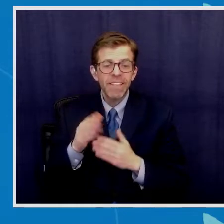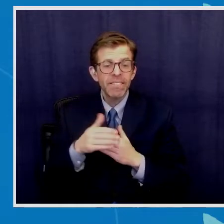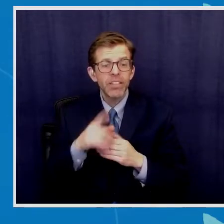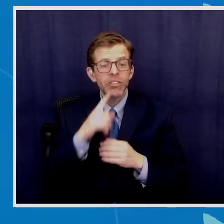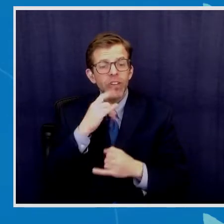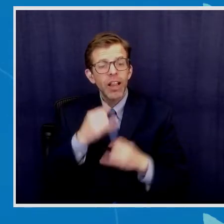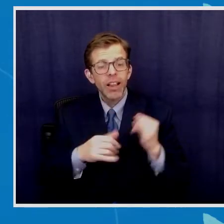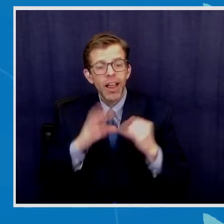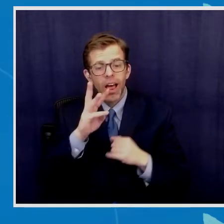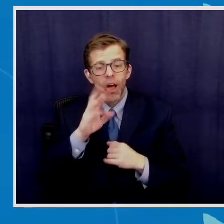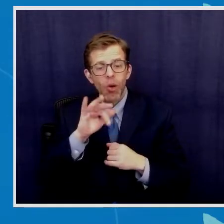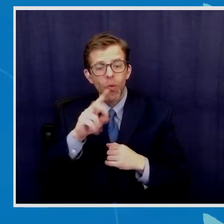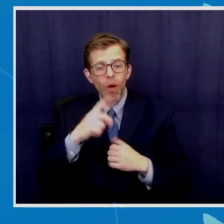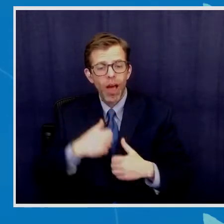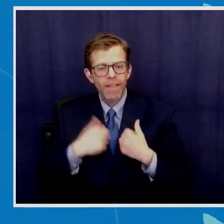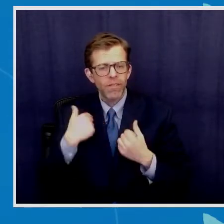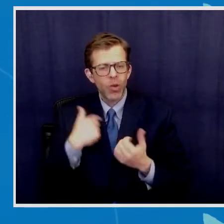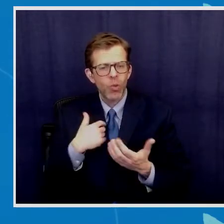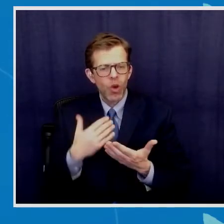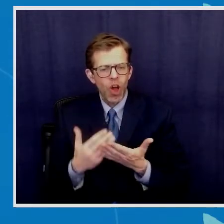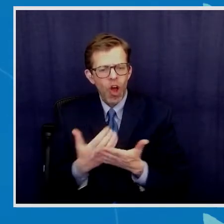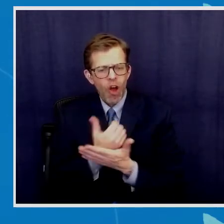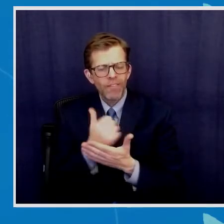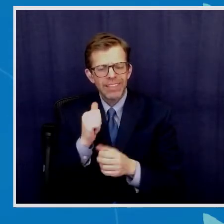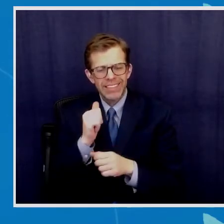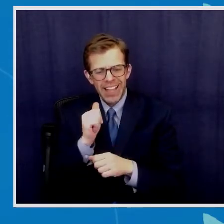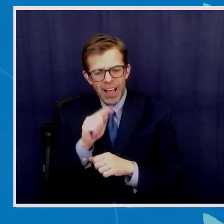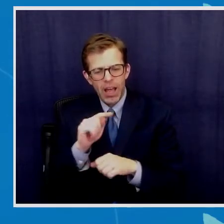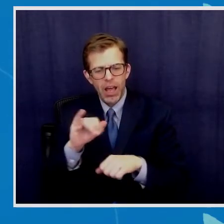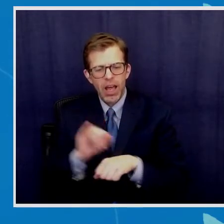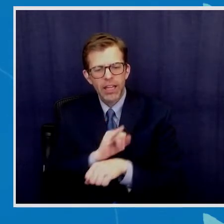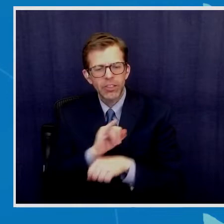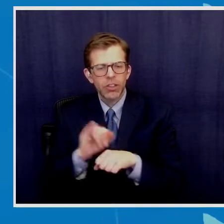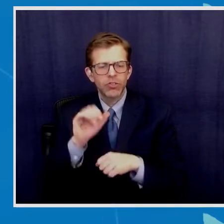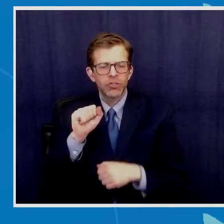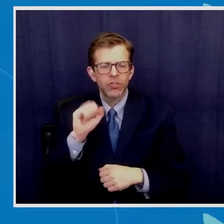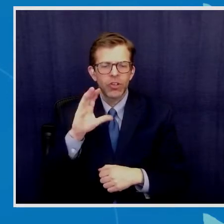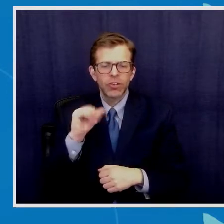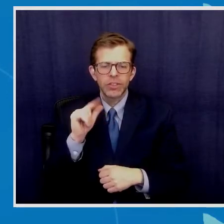we harvest at an industrial scale.